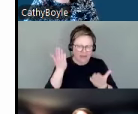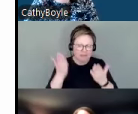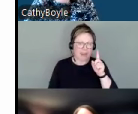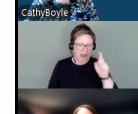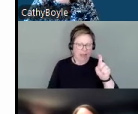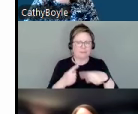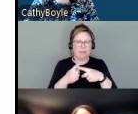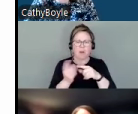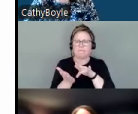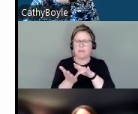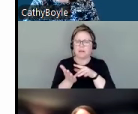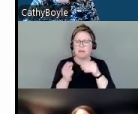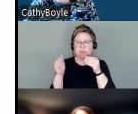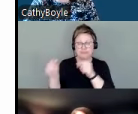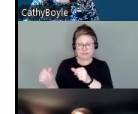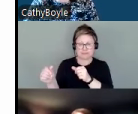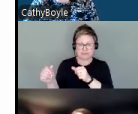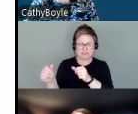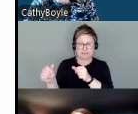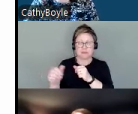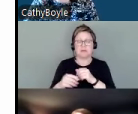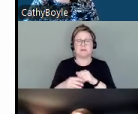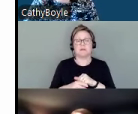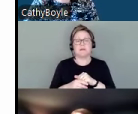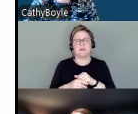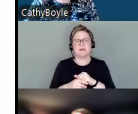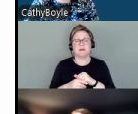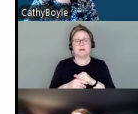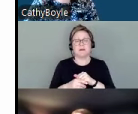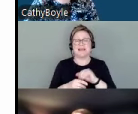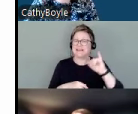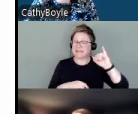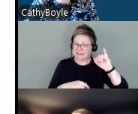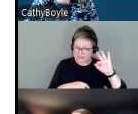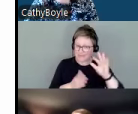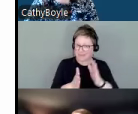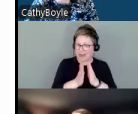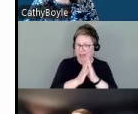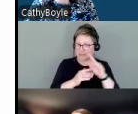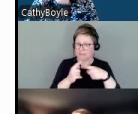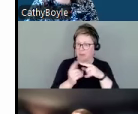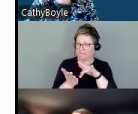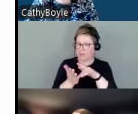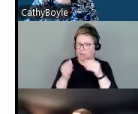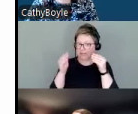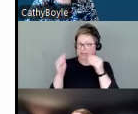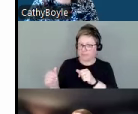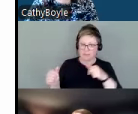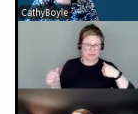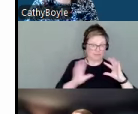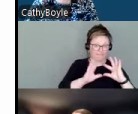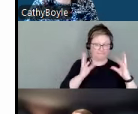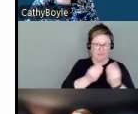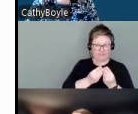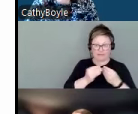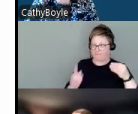medical expenses. And if they ask about medical expenses and the family is paying medical expenses for